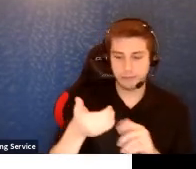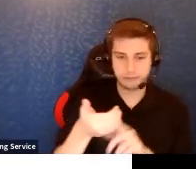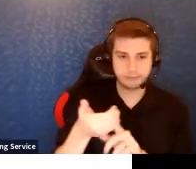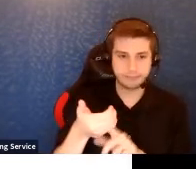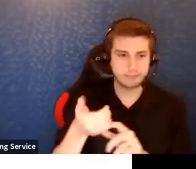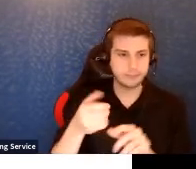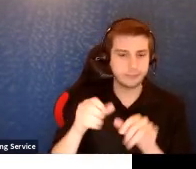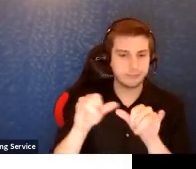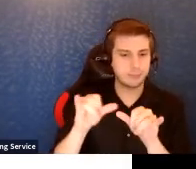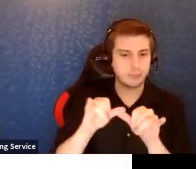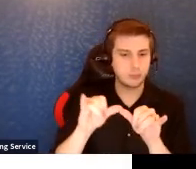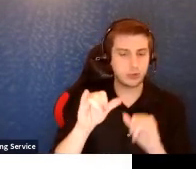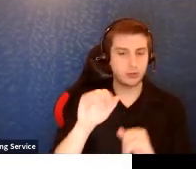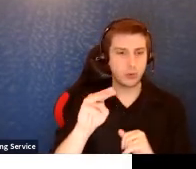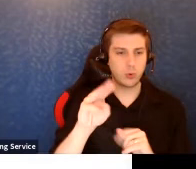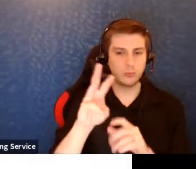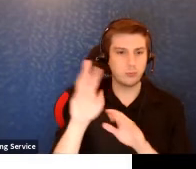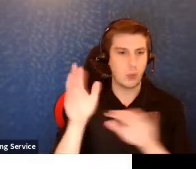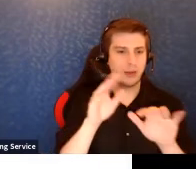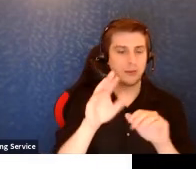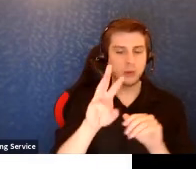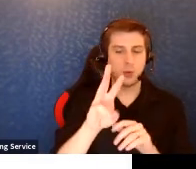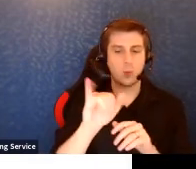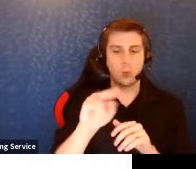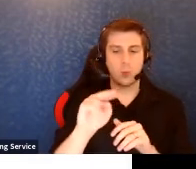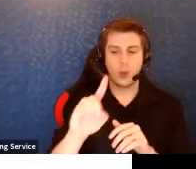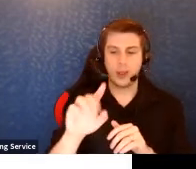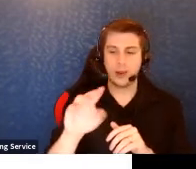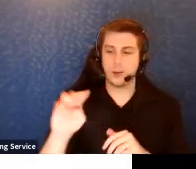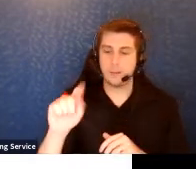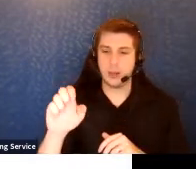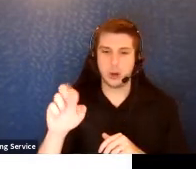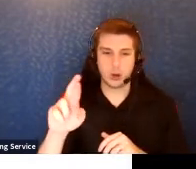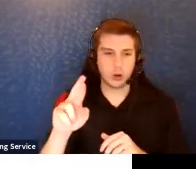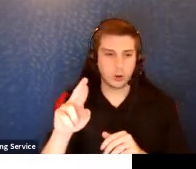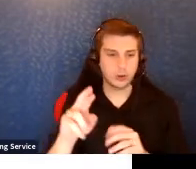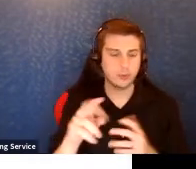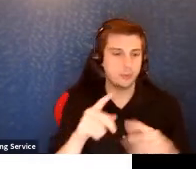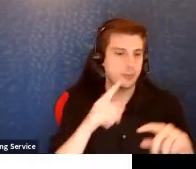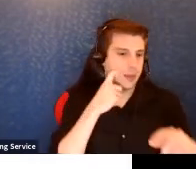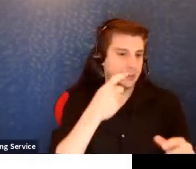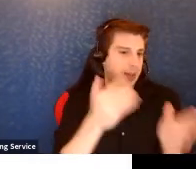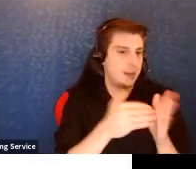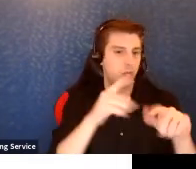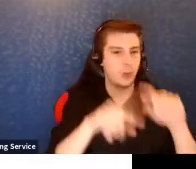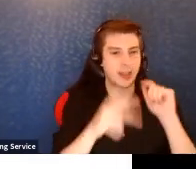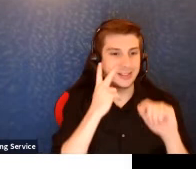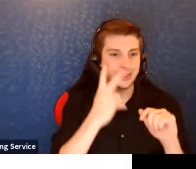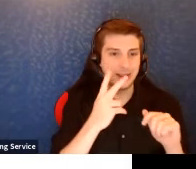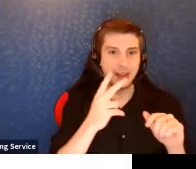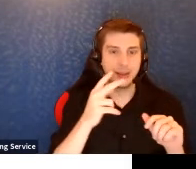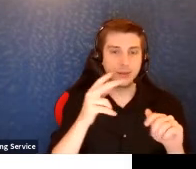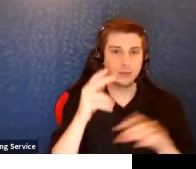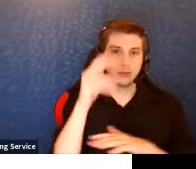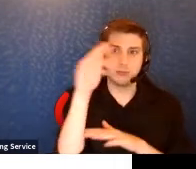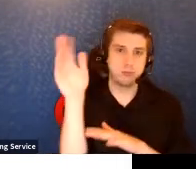the field, especially if you're flying at night, because you can't see, our visual cues for the leaves flowing about